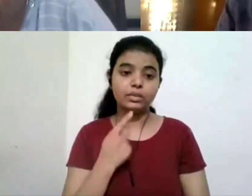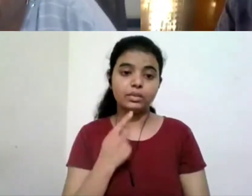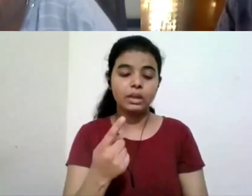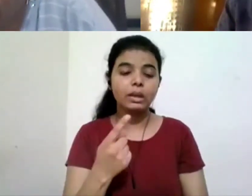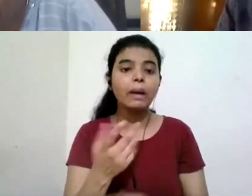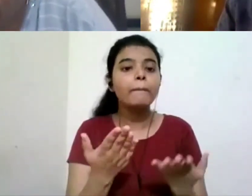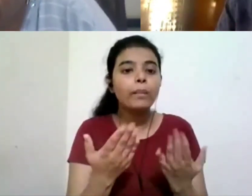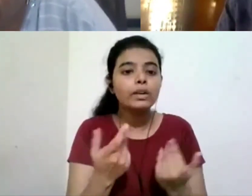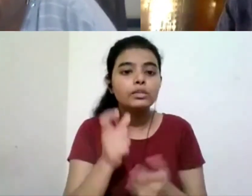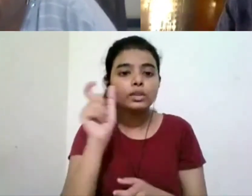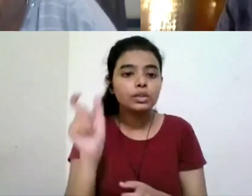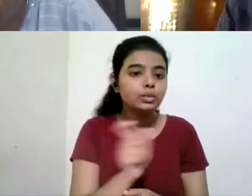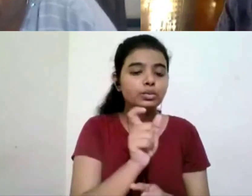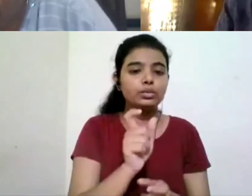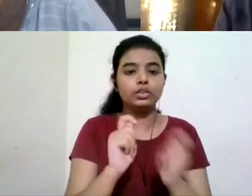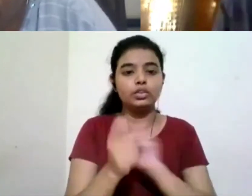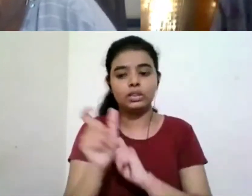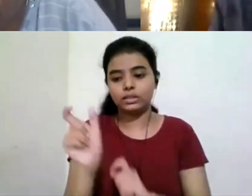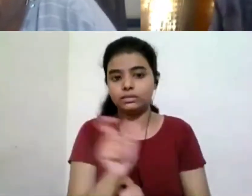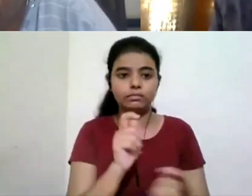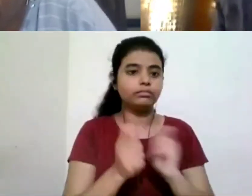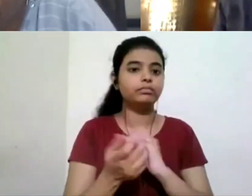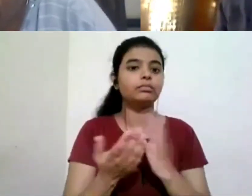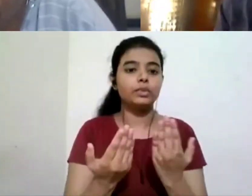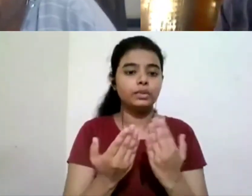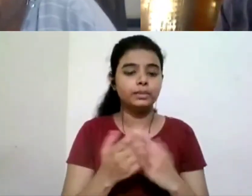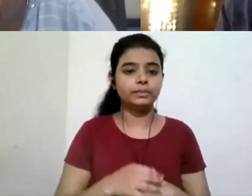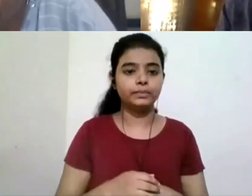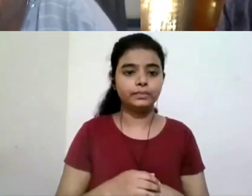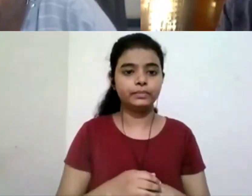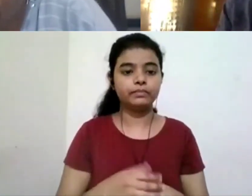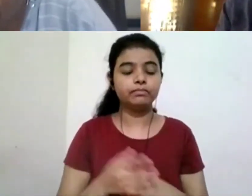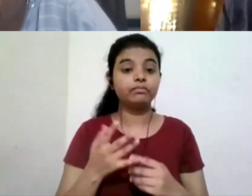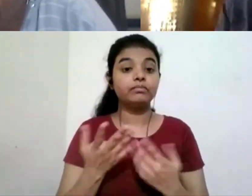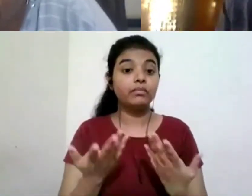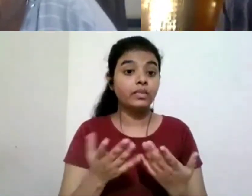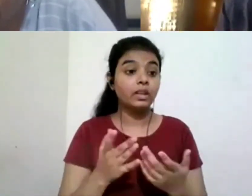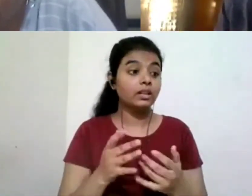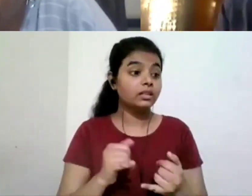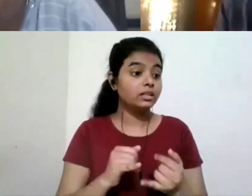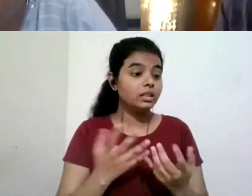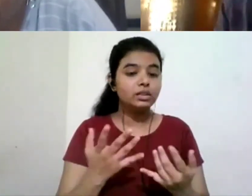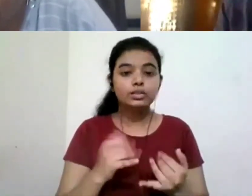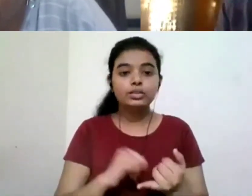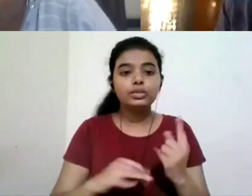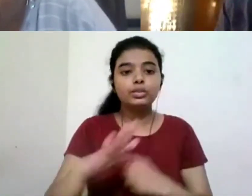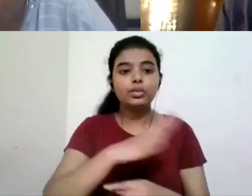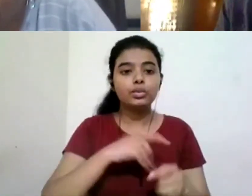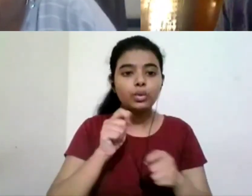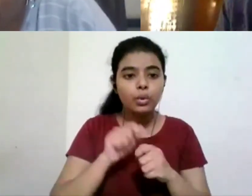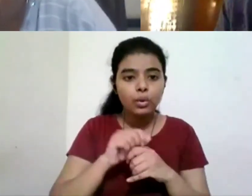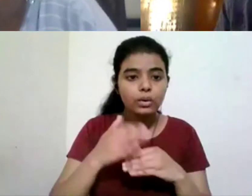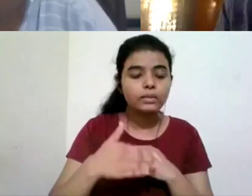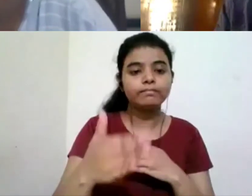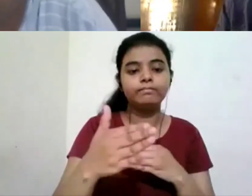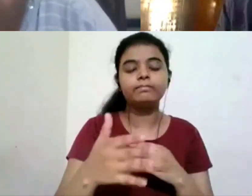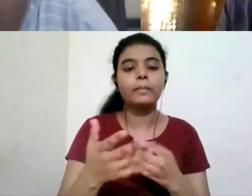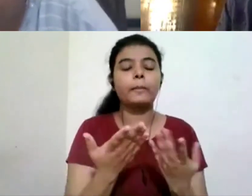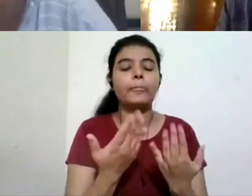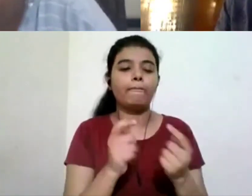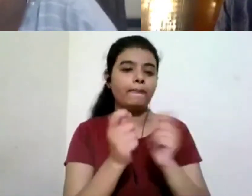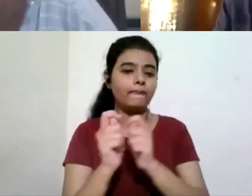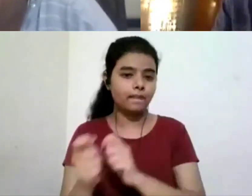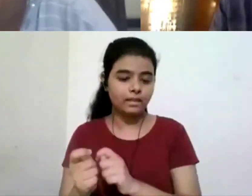use, these terms can be used from the perspective of praxis, social praxis, and that will also